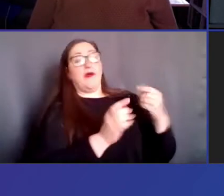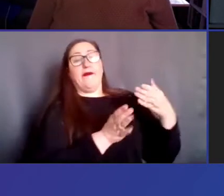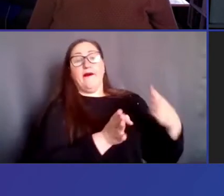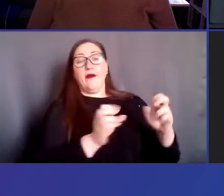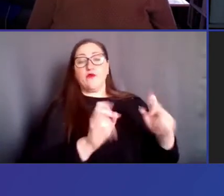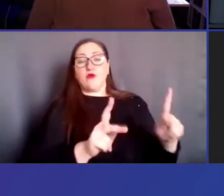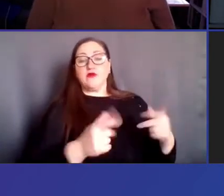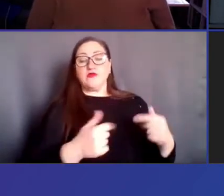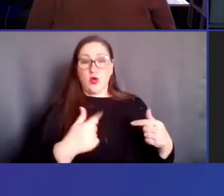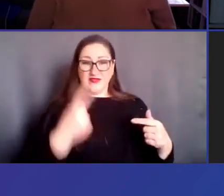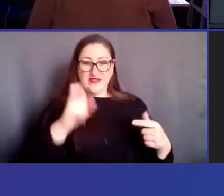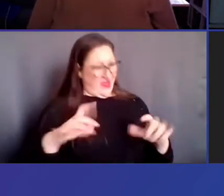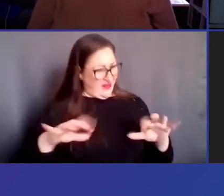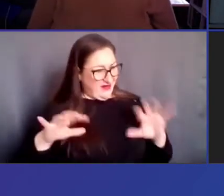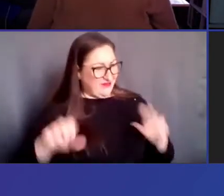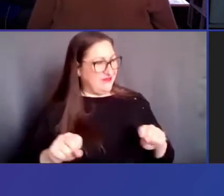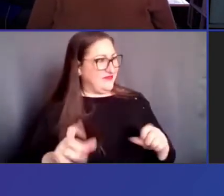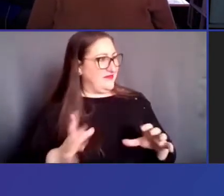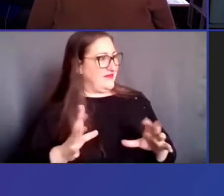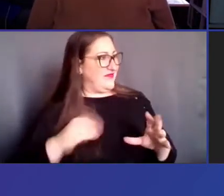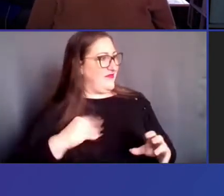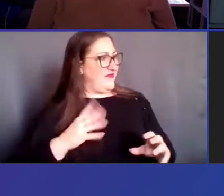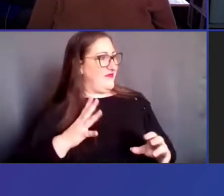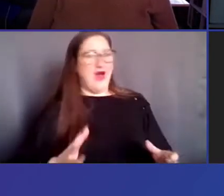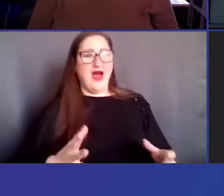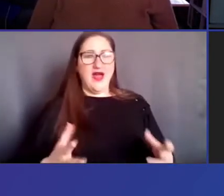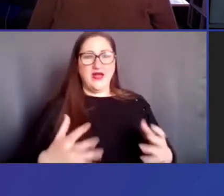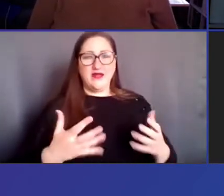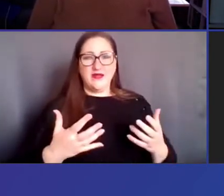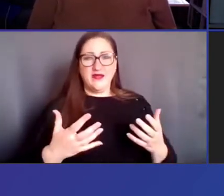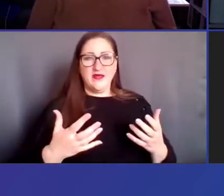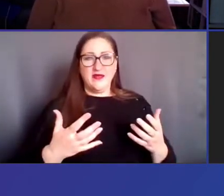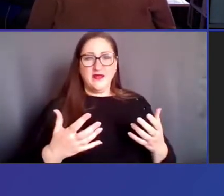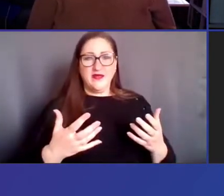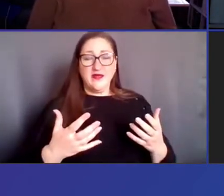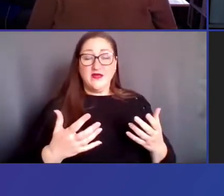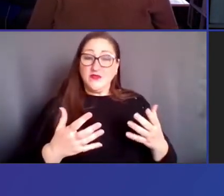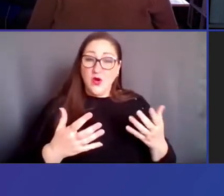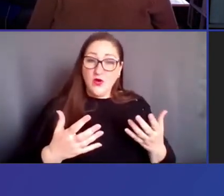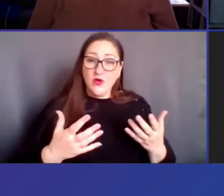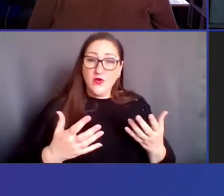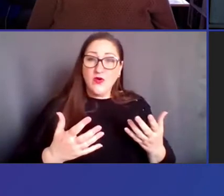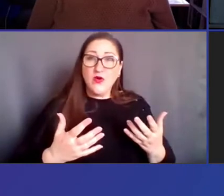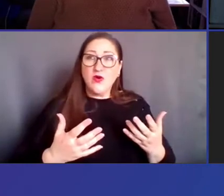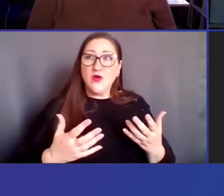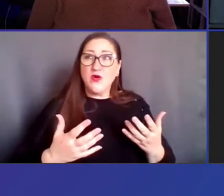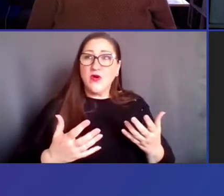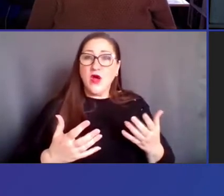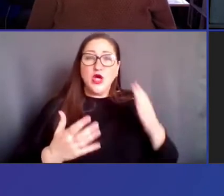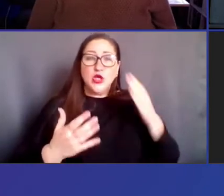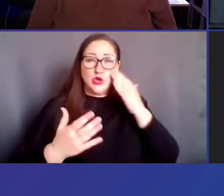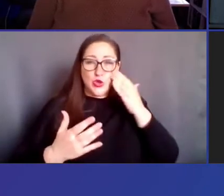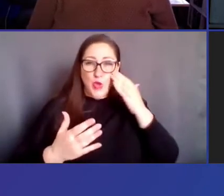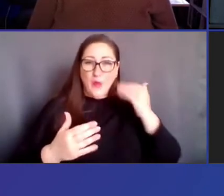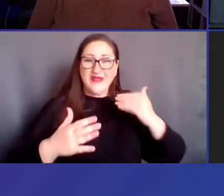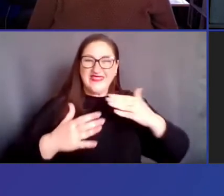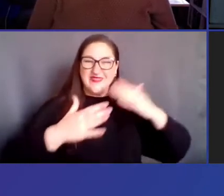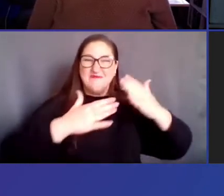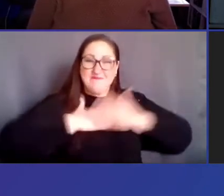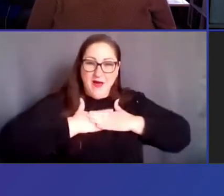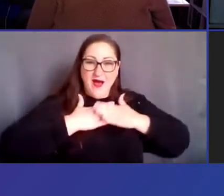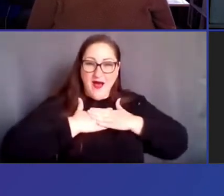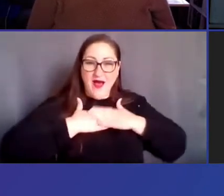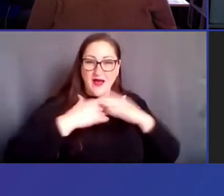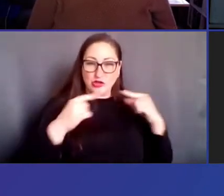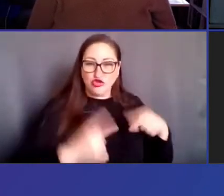entitlement, to occupy, to know that this is my struggle, this is